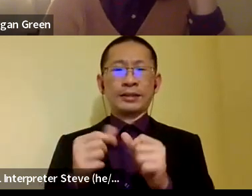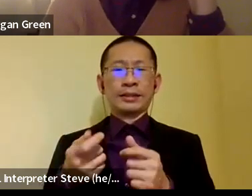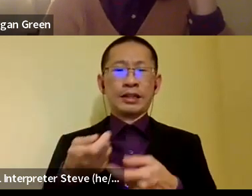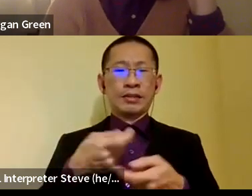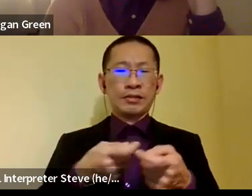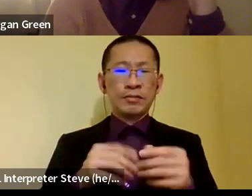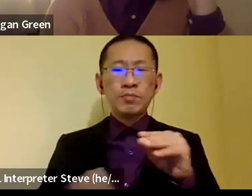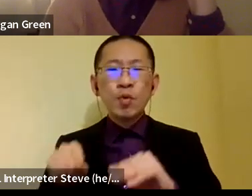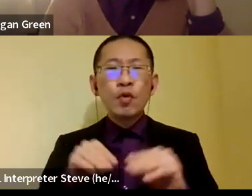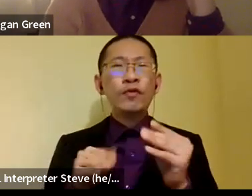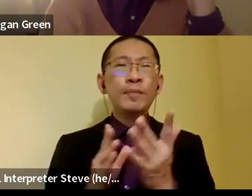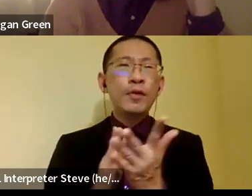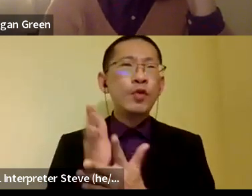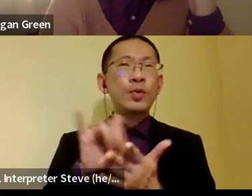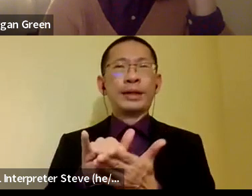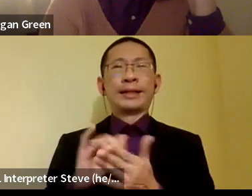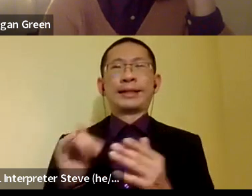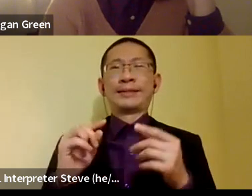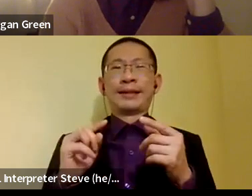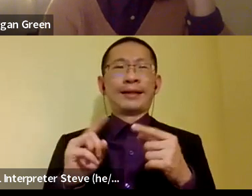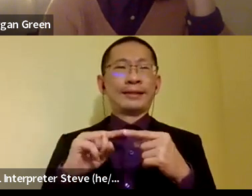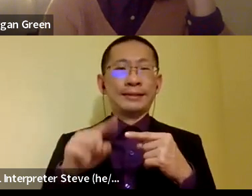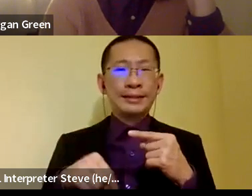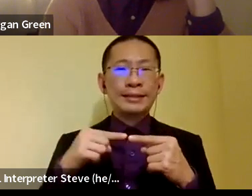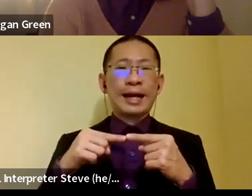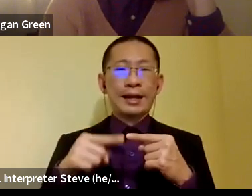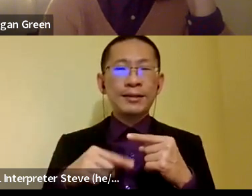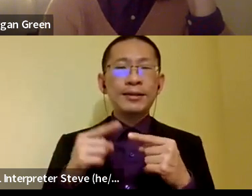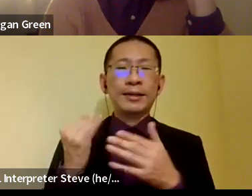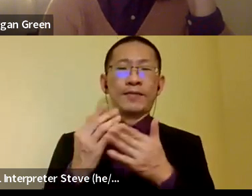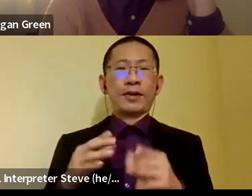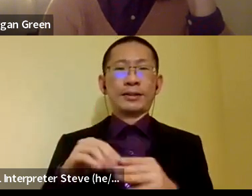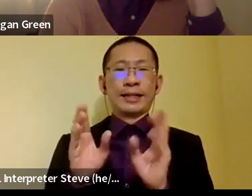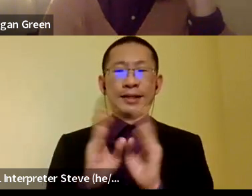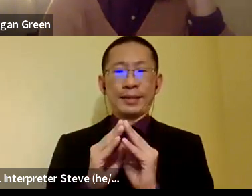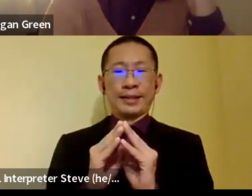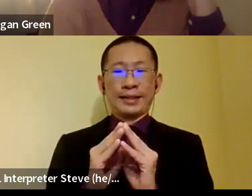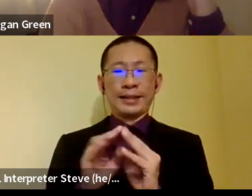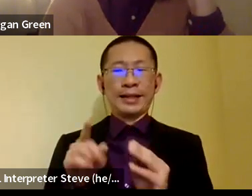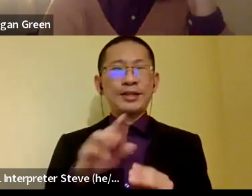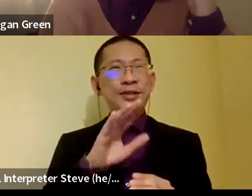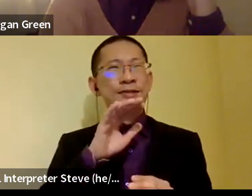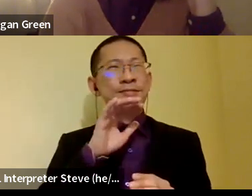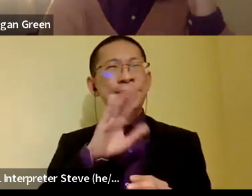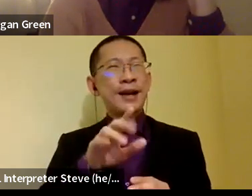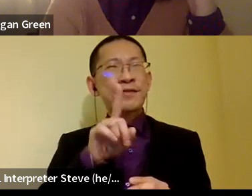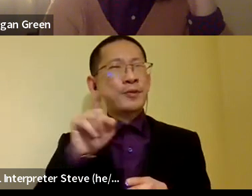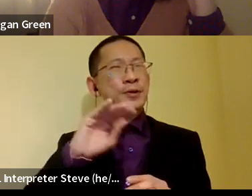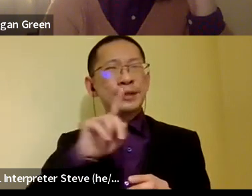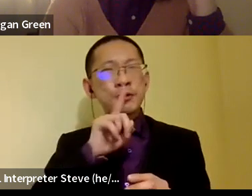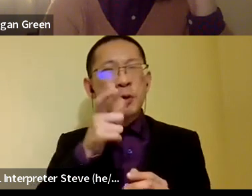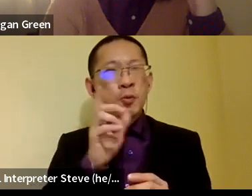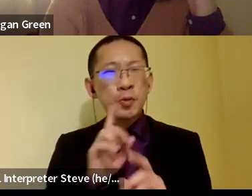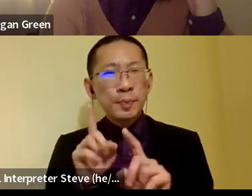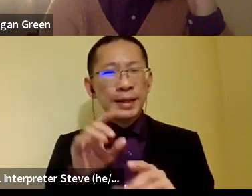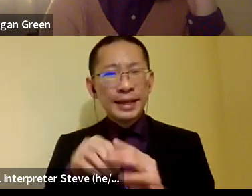something about the cycling of artists in a meeting. You never aren't quite certain who's going to be in the room. And there's some,